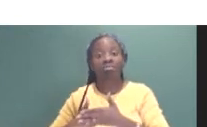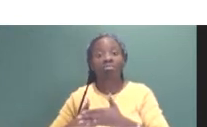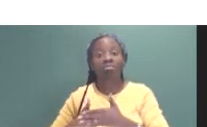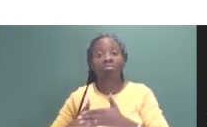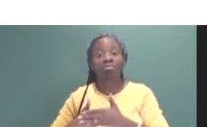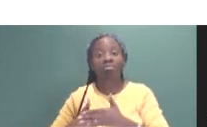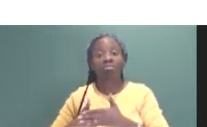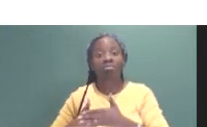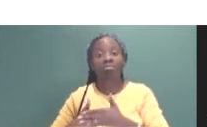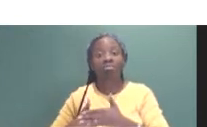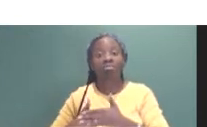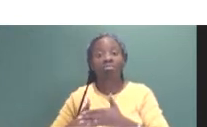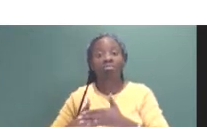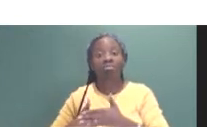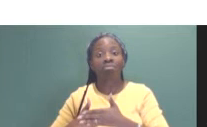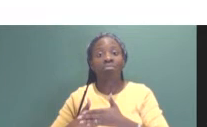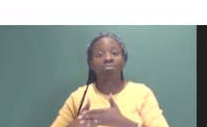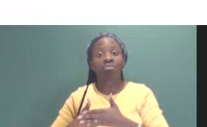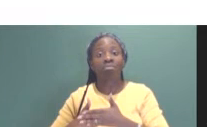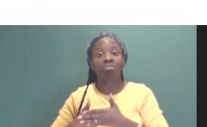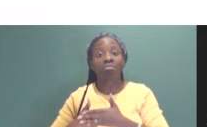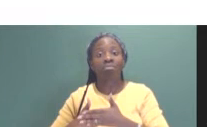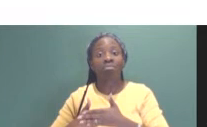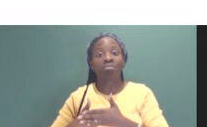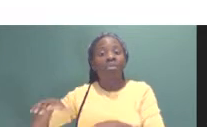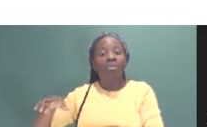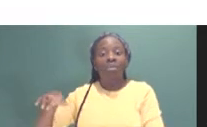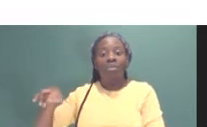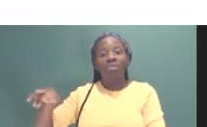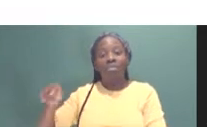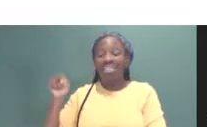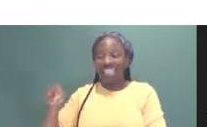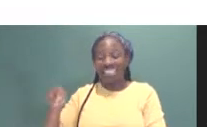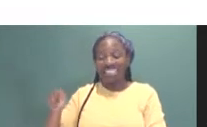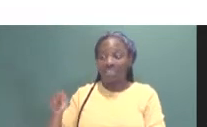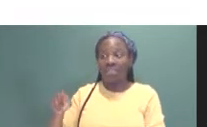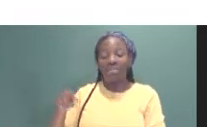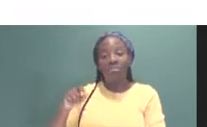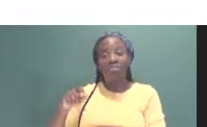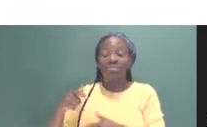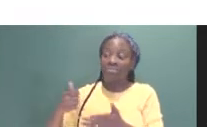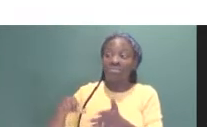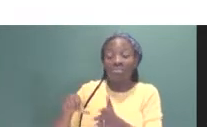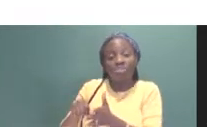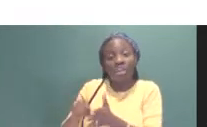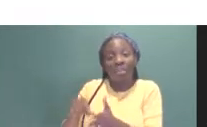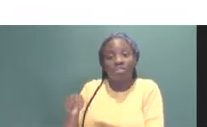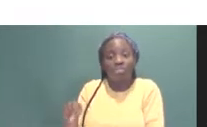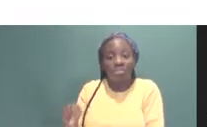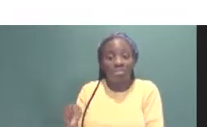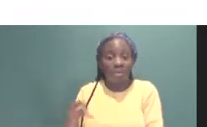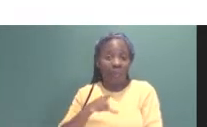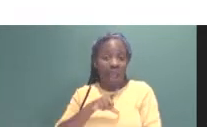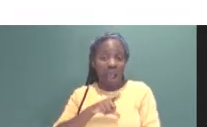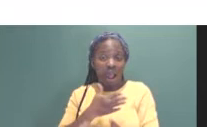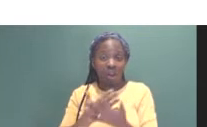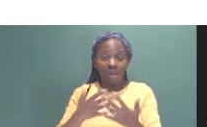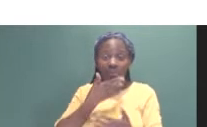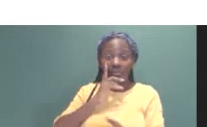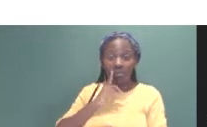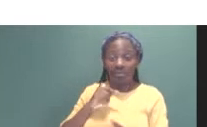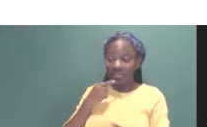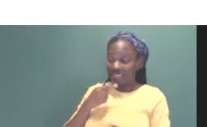on television, broadcast live, was a challenge to people. A lot of people said that they got a lot of